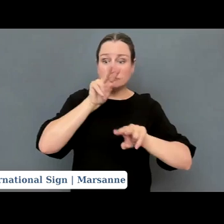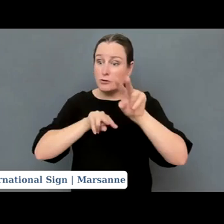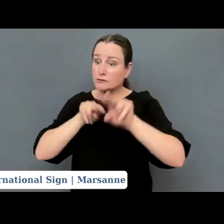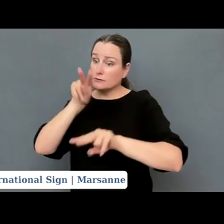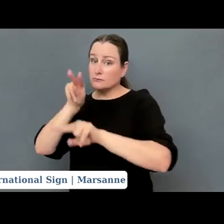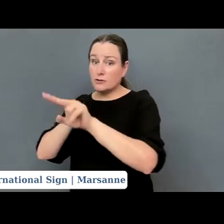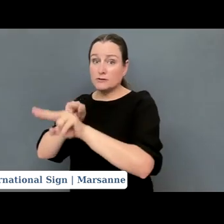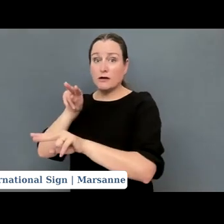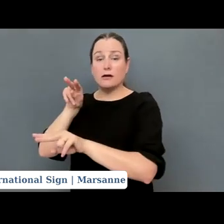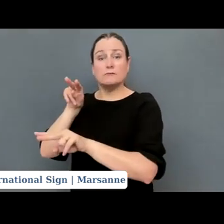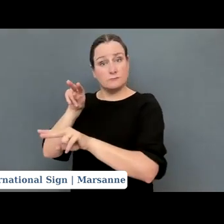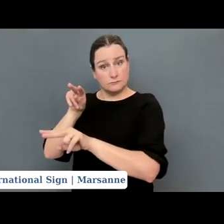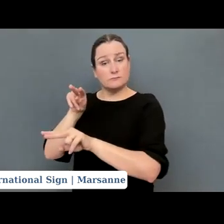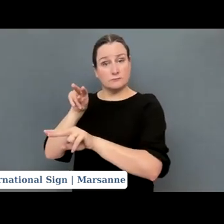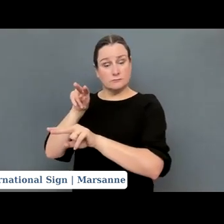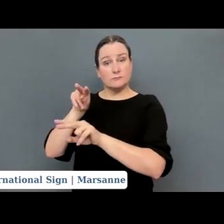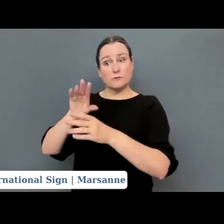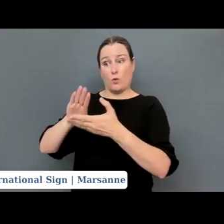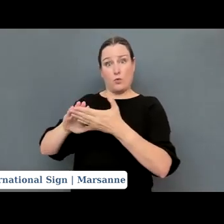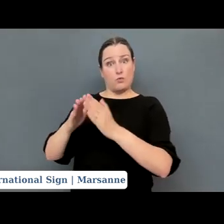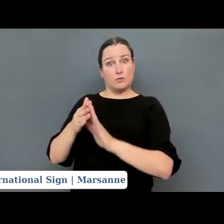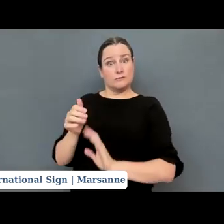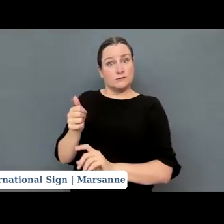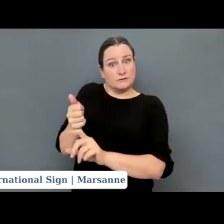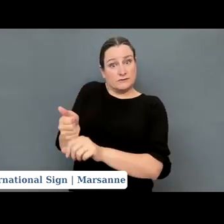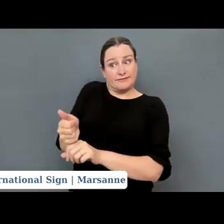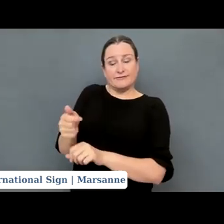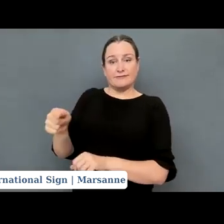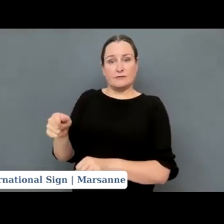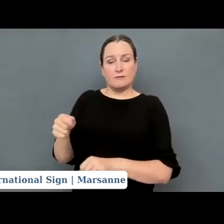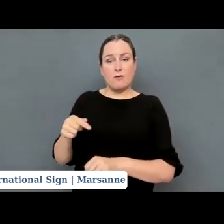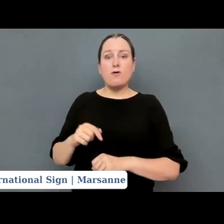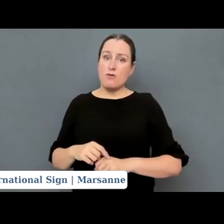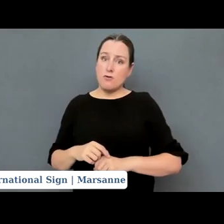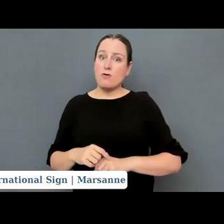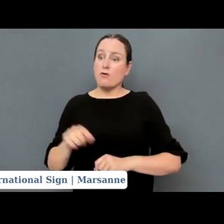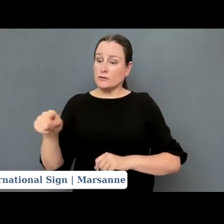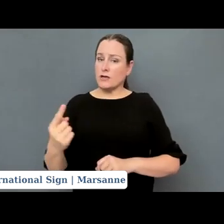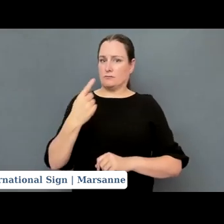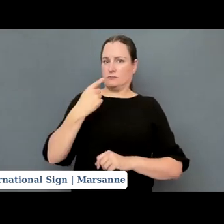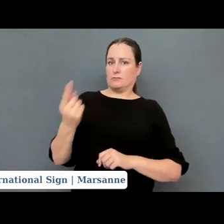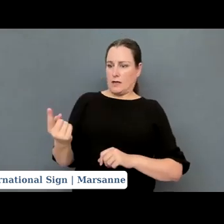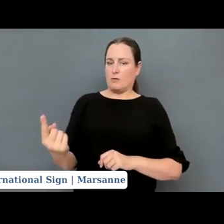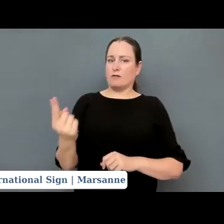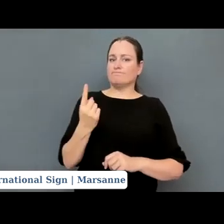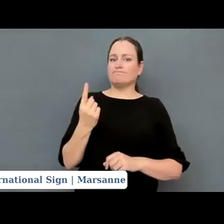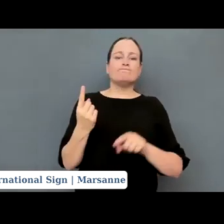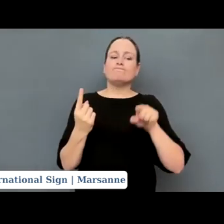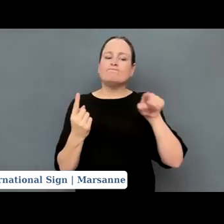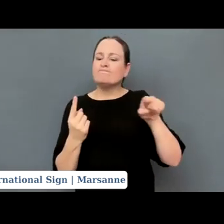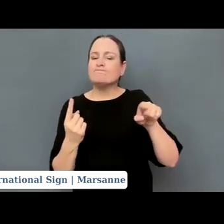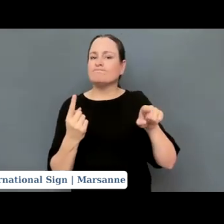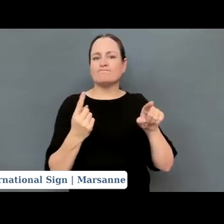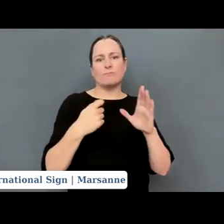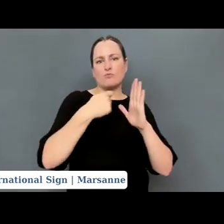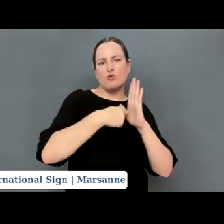there is a necessity from the civil society to show how relevant it is, because it plays a very important